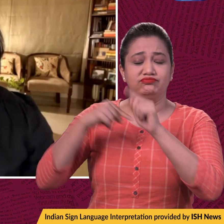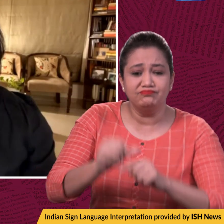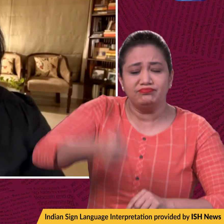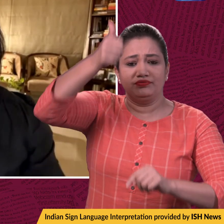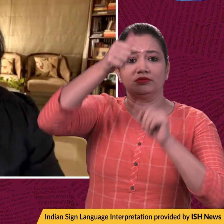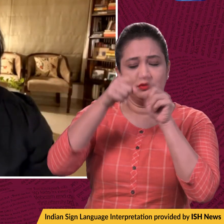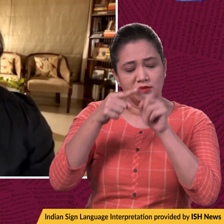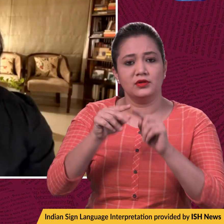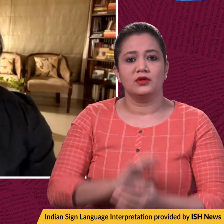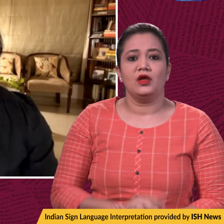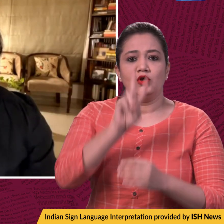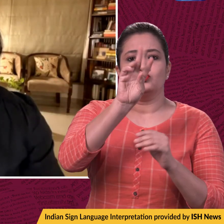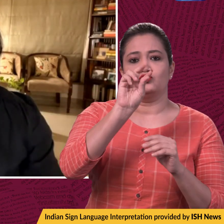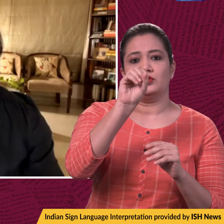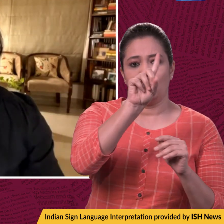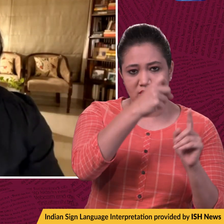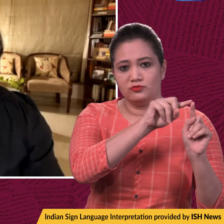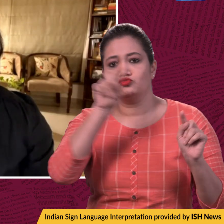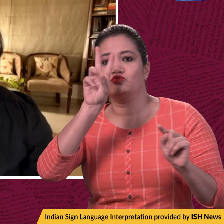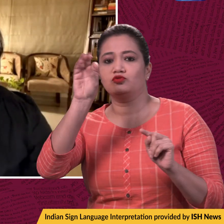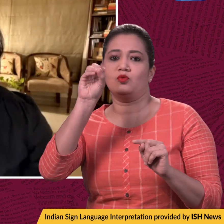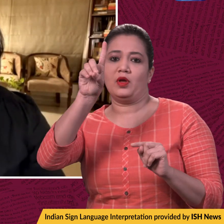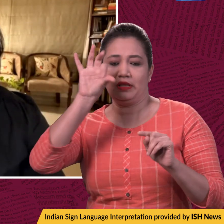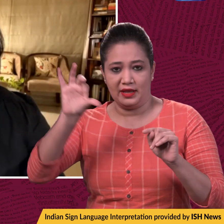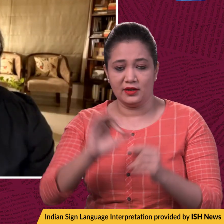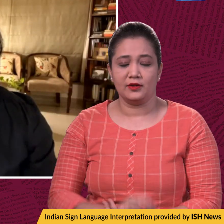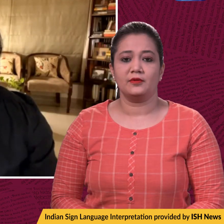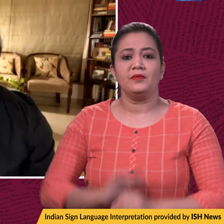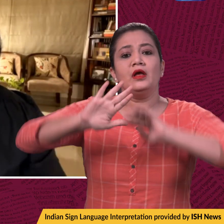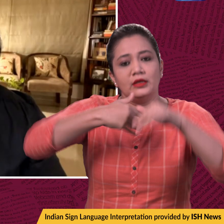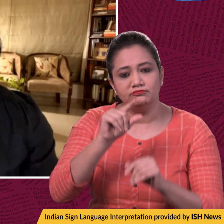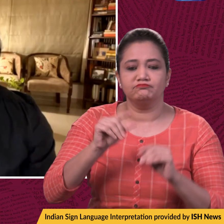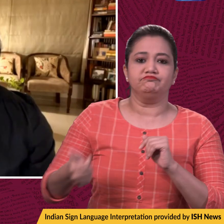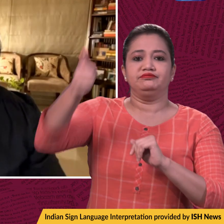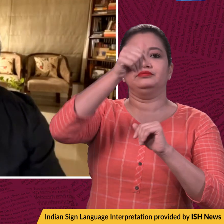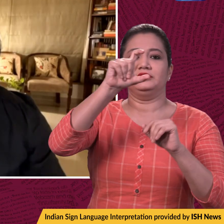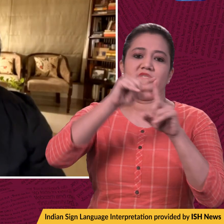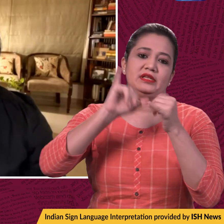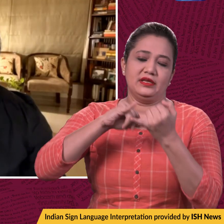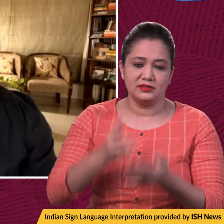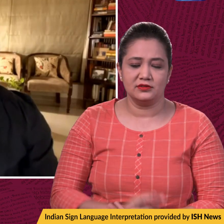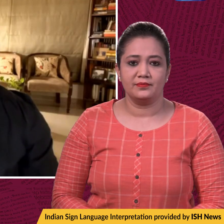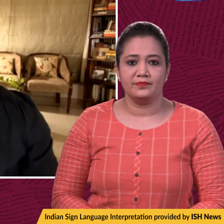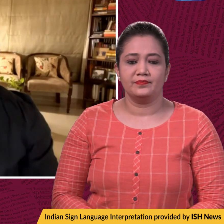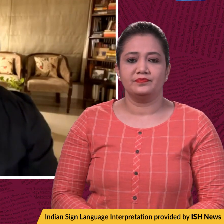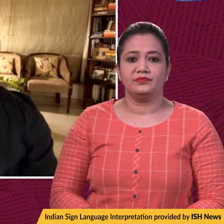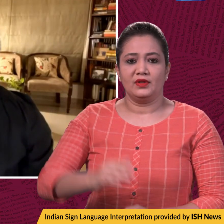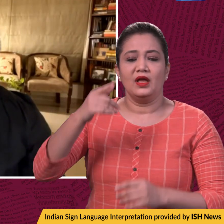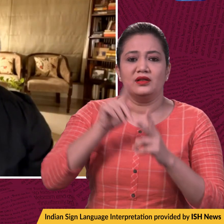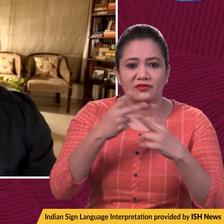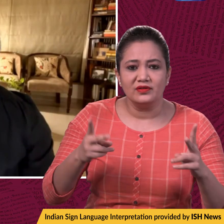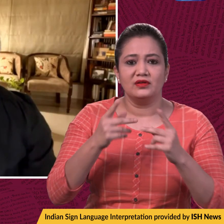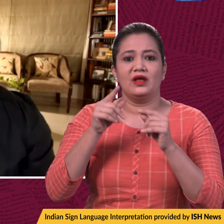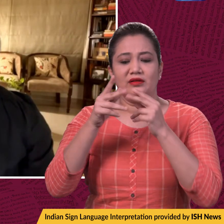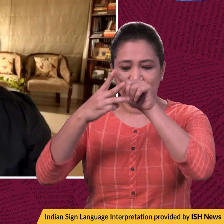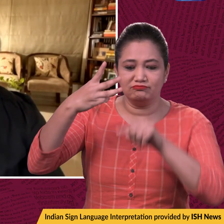from 2017 to 2019 before his elevation to CDS, which analysts say was to improve the integration between the